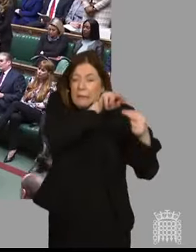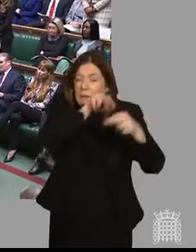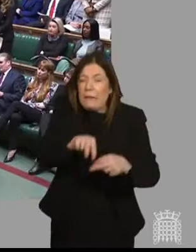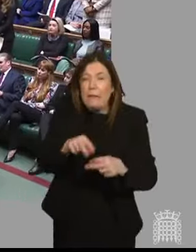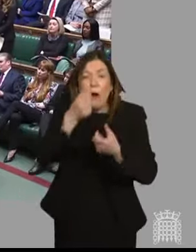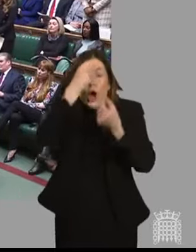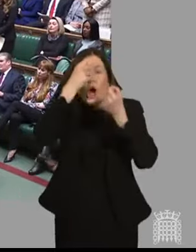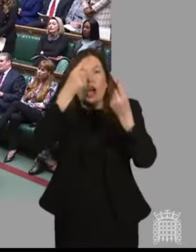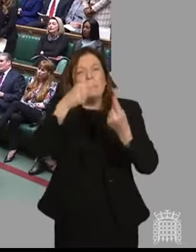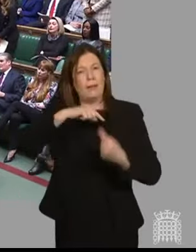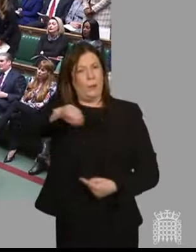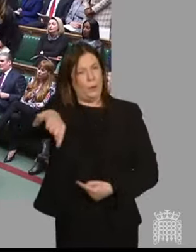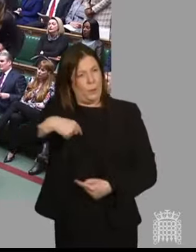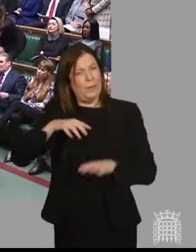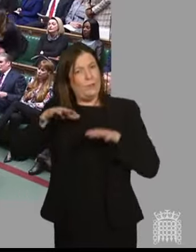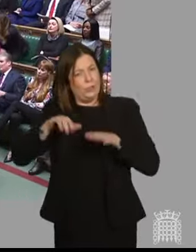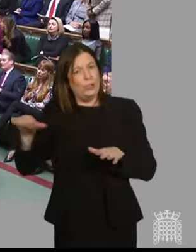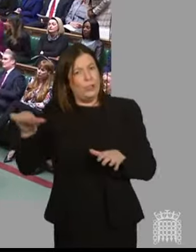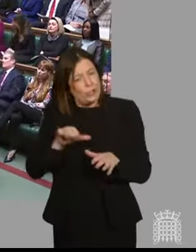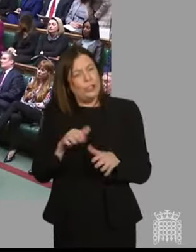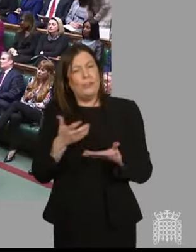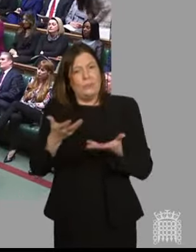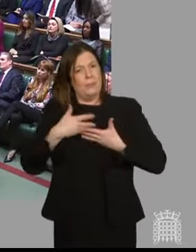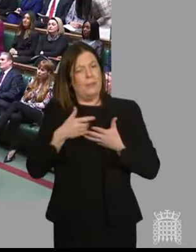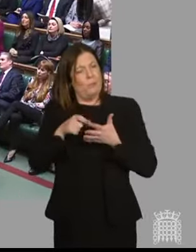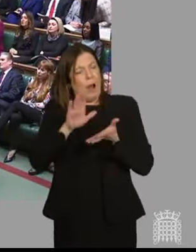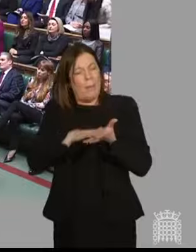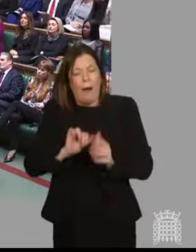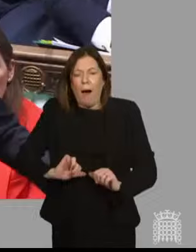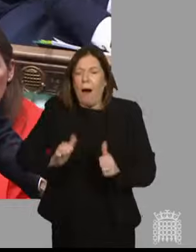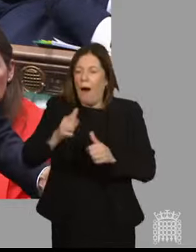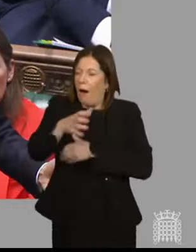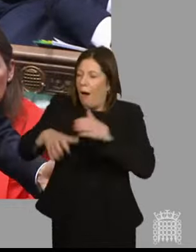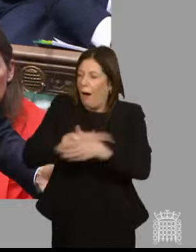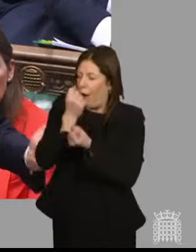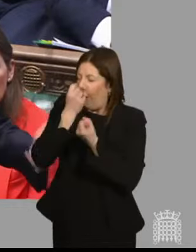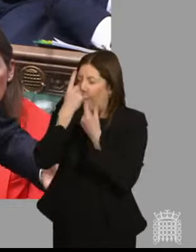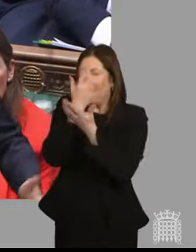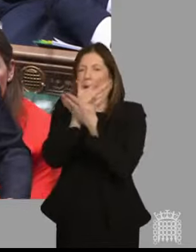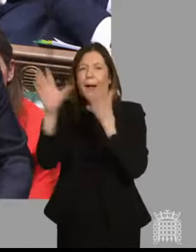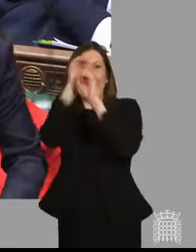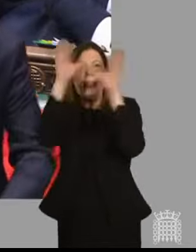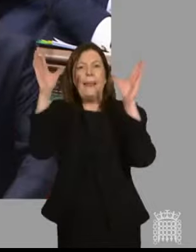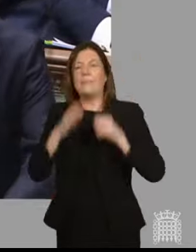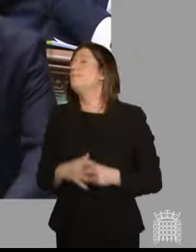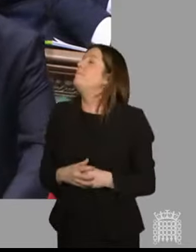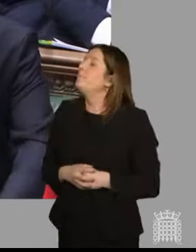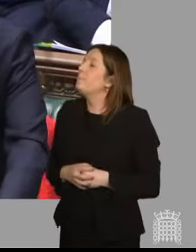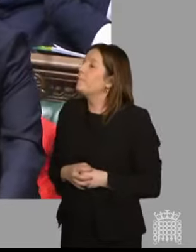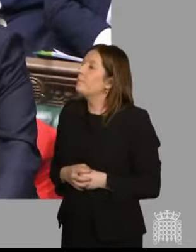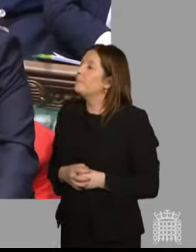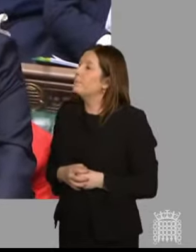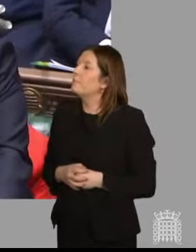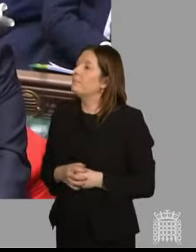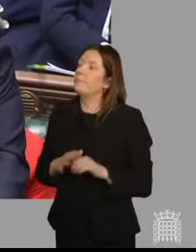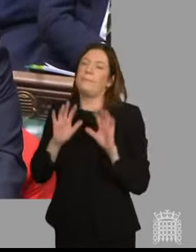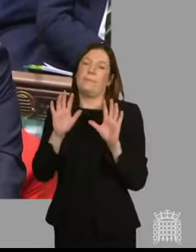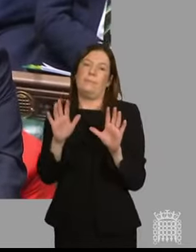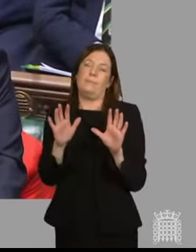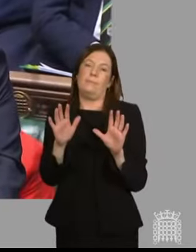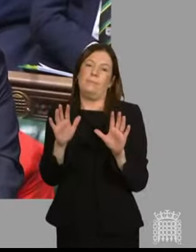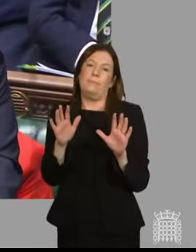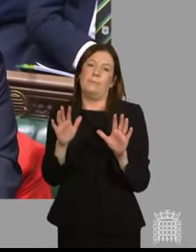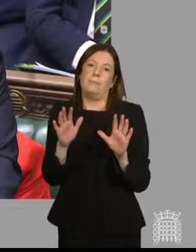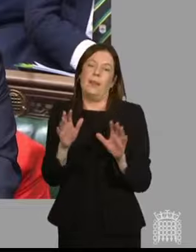Mr. Speaker, well, from the last week we had, I say, yet another half-hour speech from the Honourable Gentleman, and